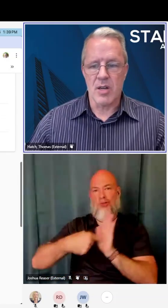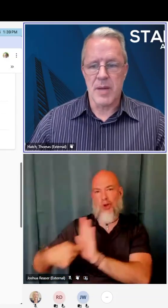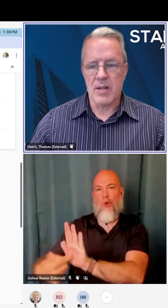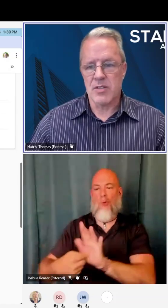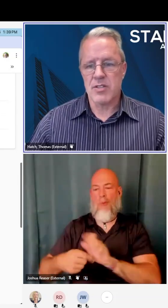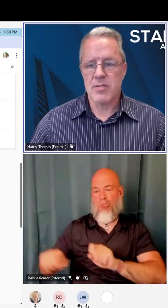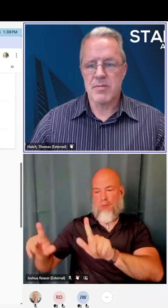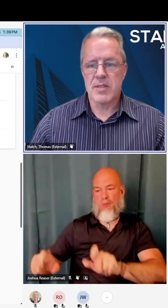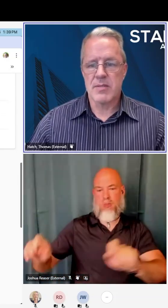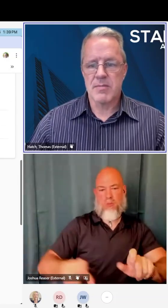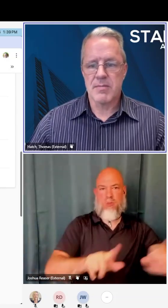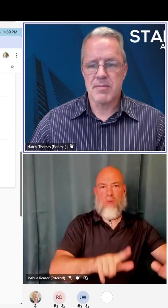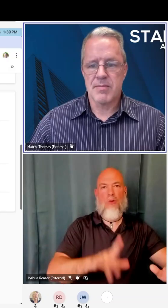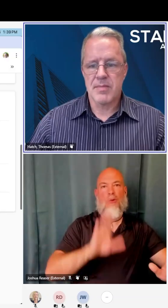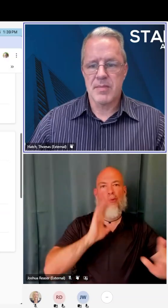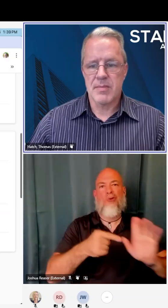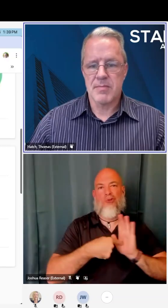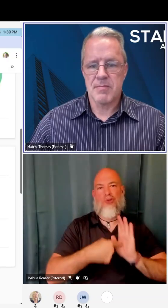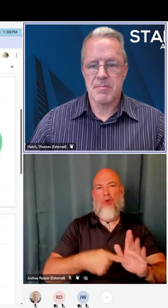various dollar amounts